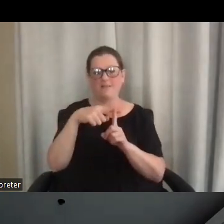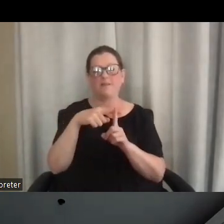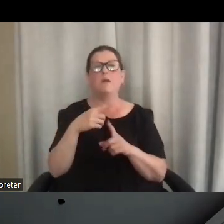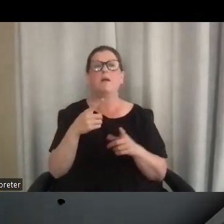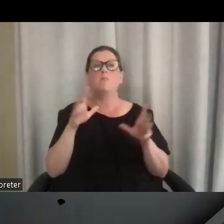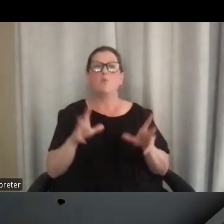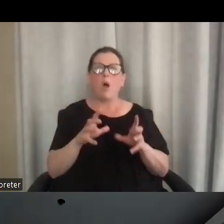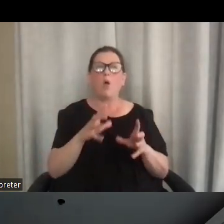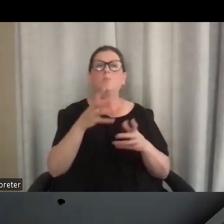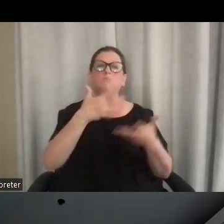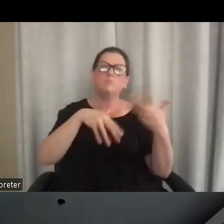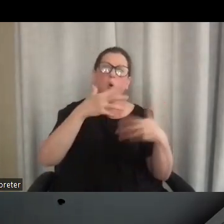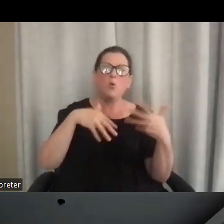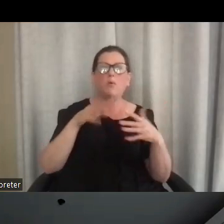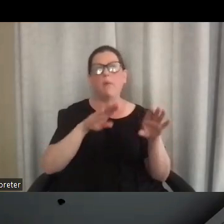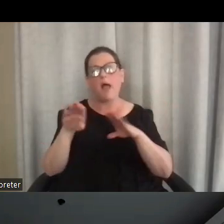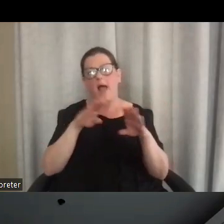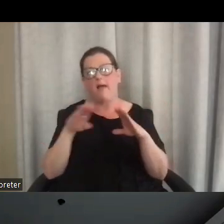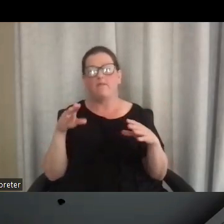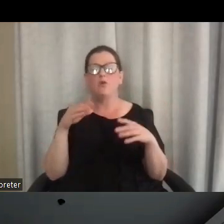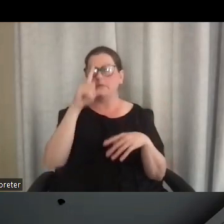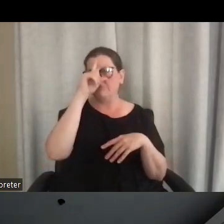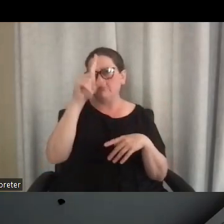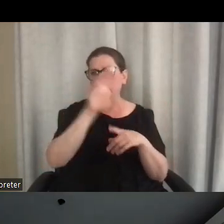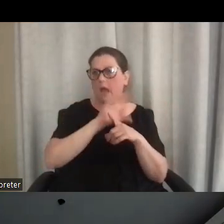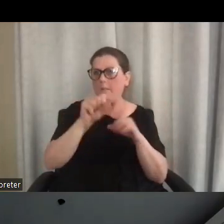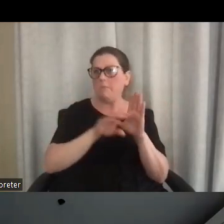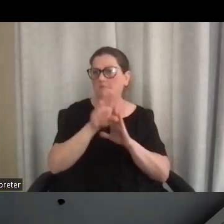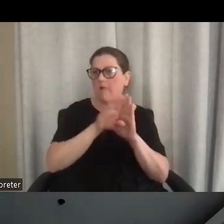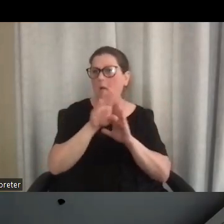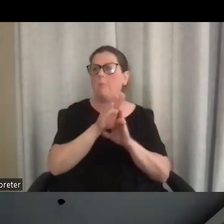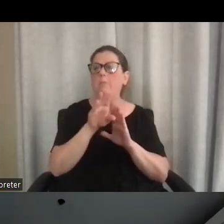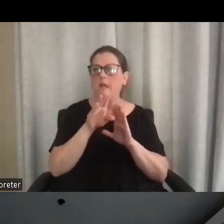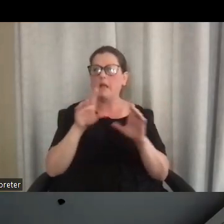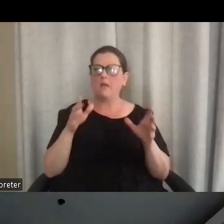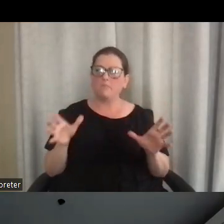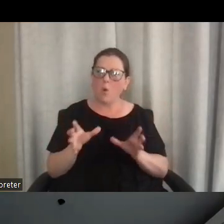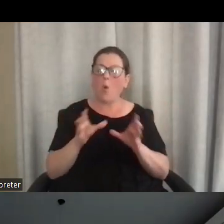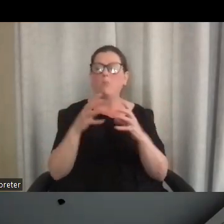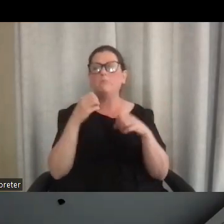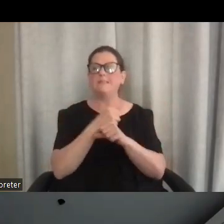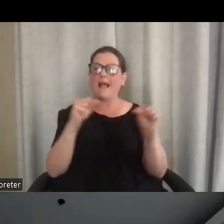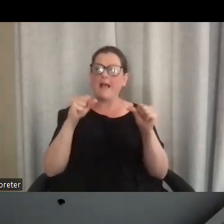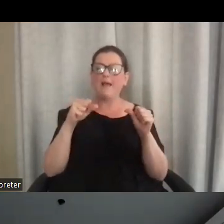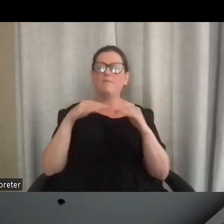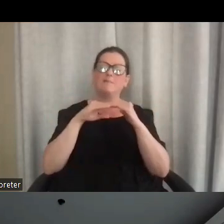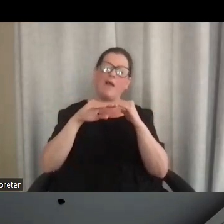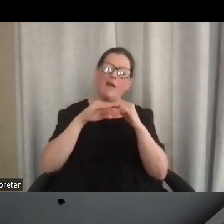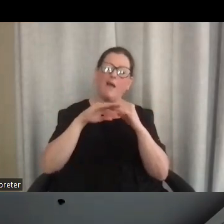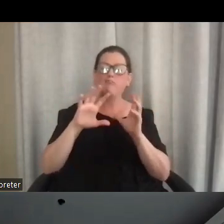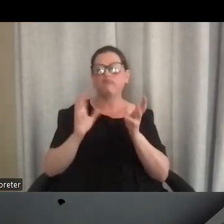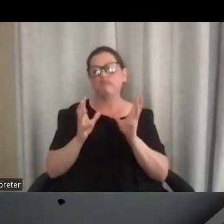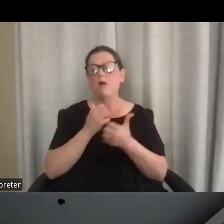and behavioral development and intellectual capacity for healthy development through promoting safe, stable, and nurturing environments.